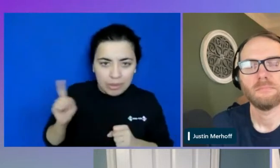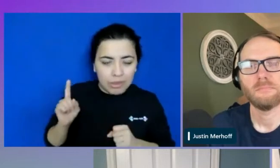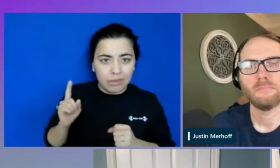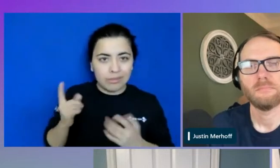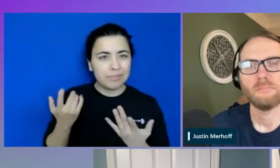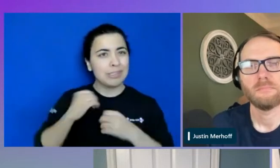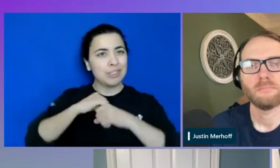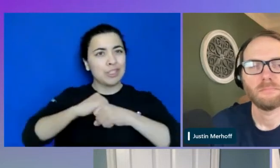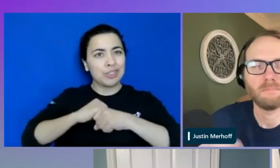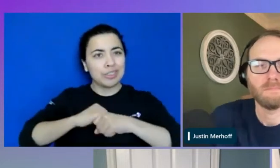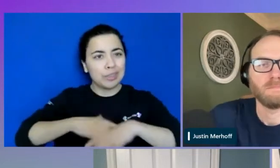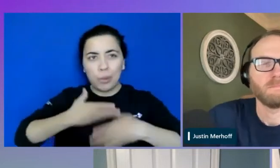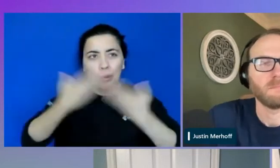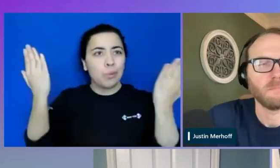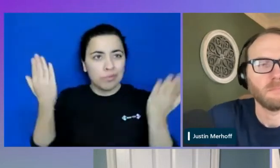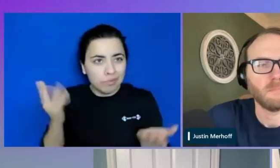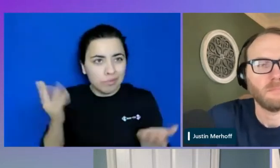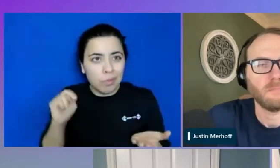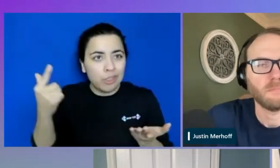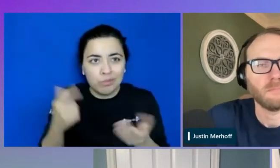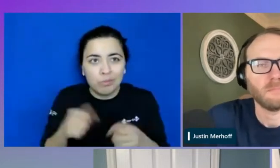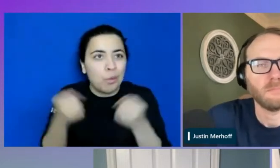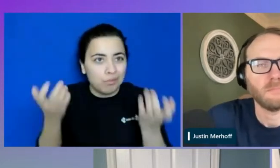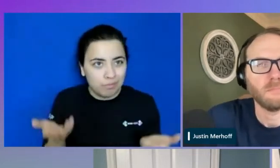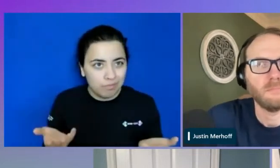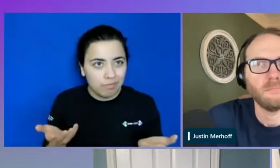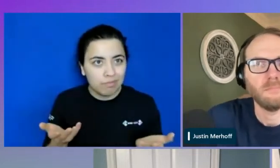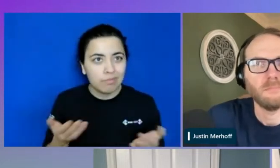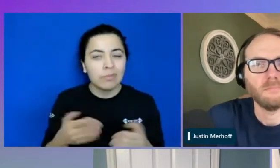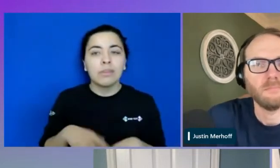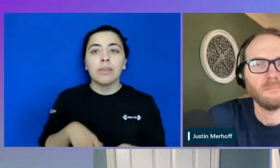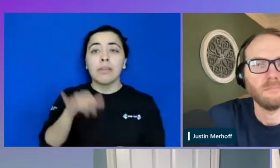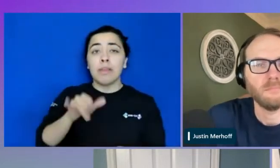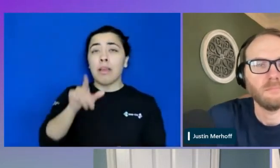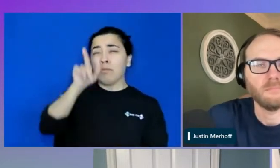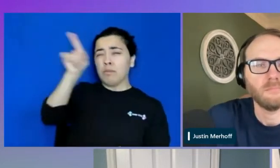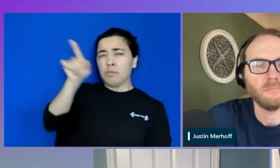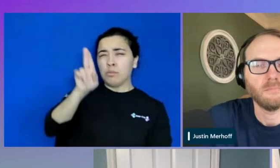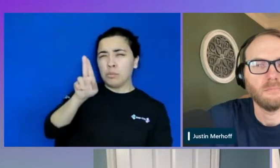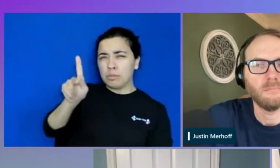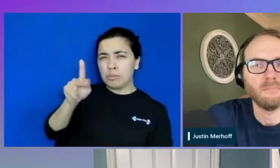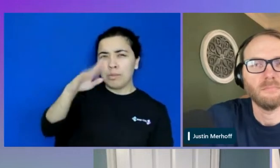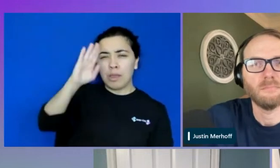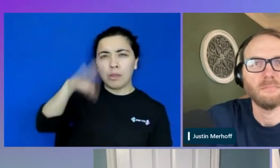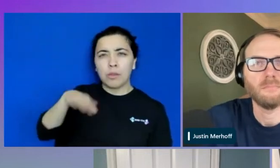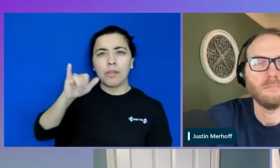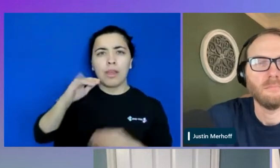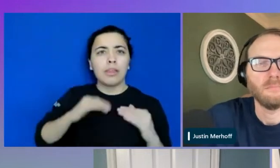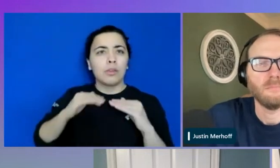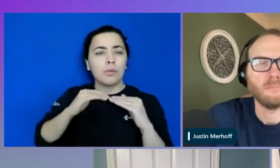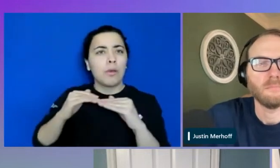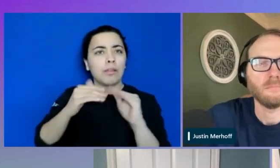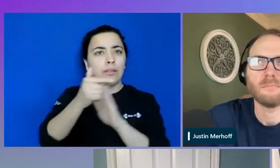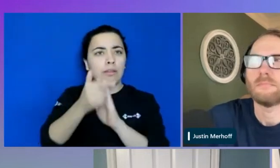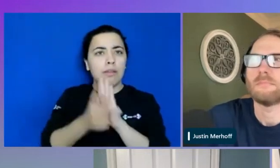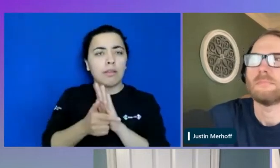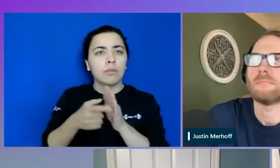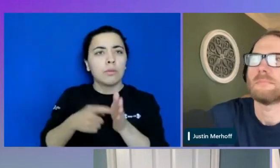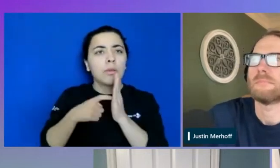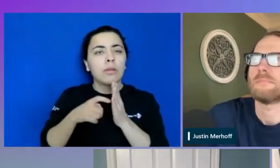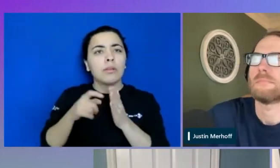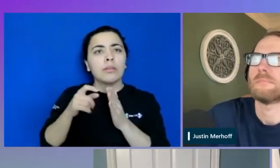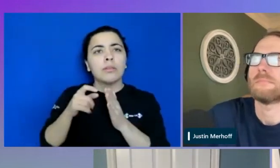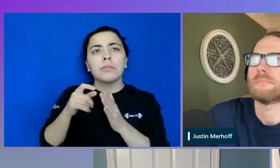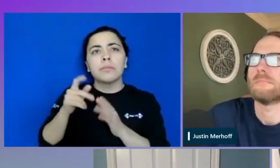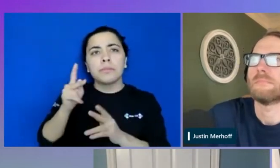broken. And there's also legal risks as well. I know in the UK, the Equality Act states that people can be